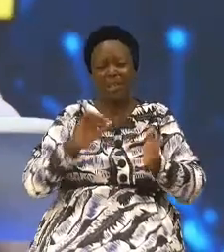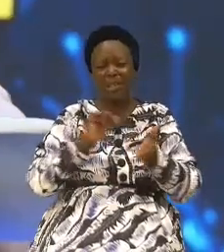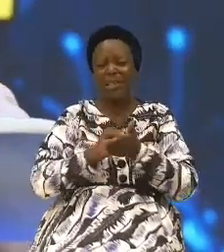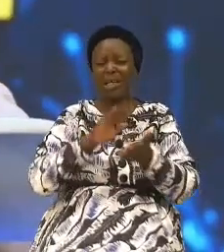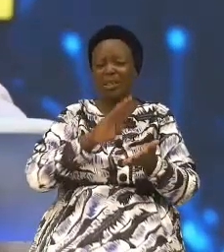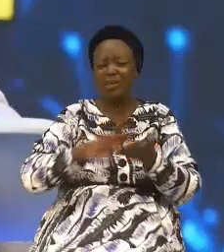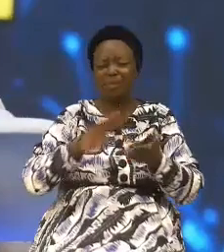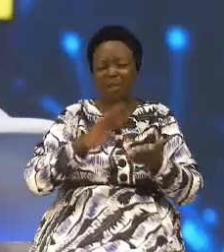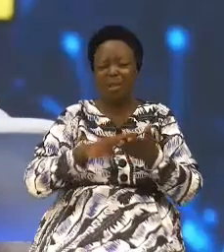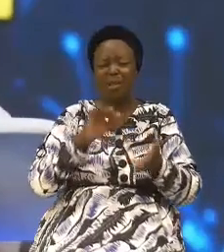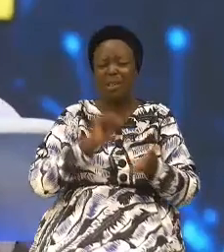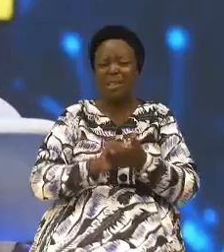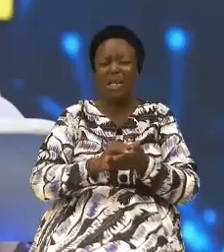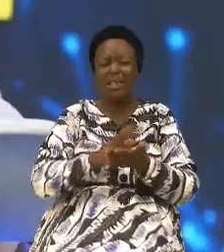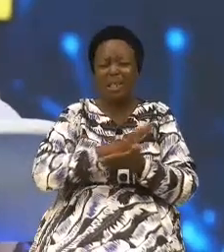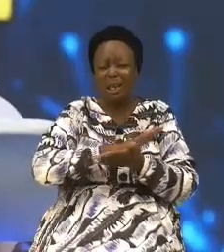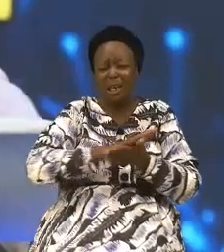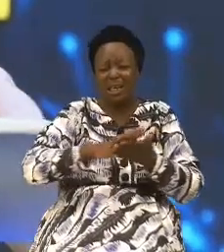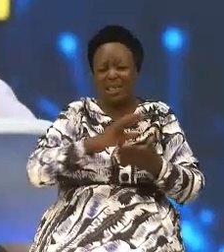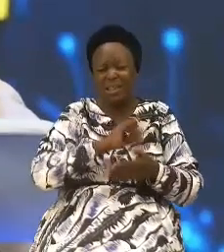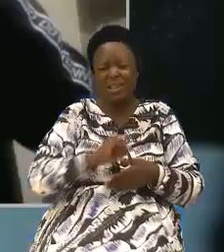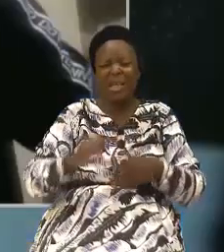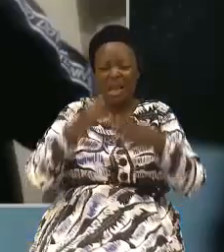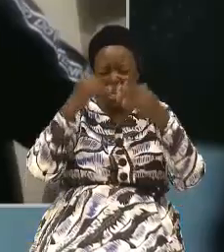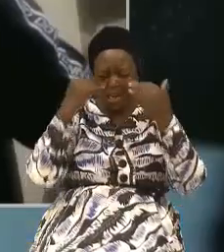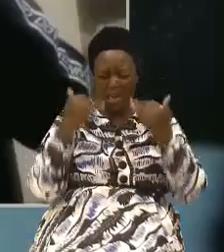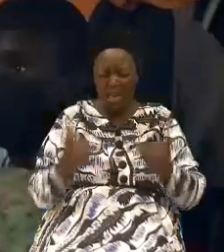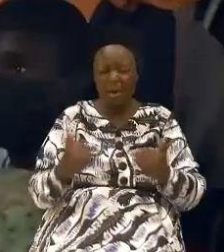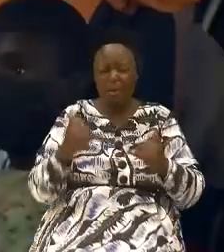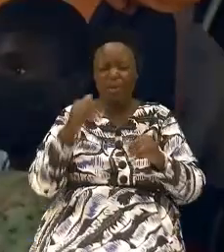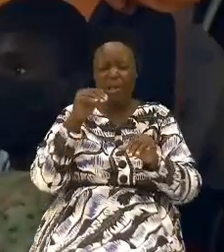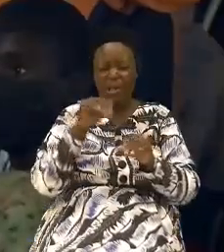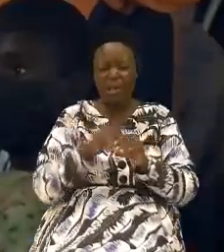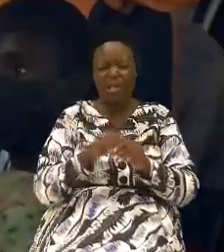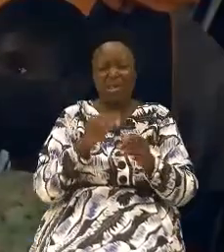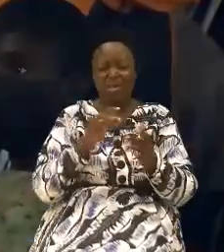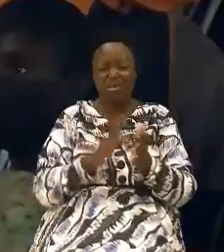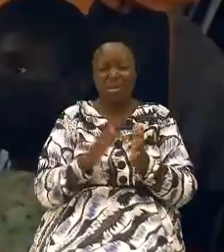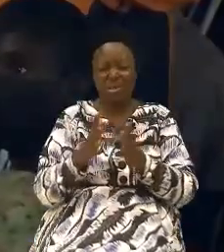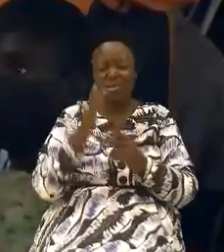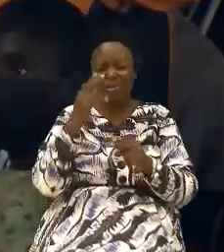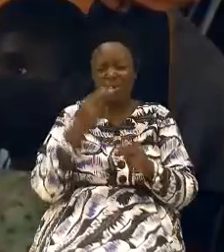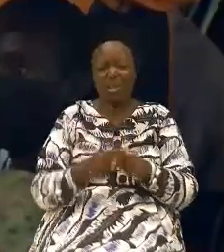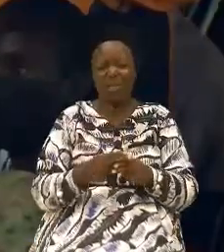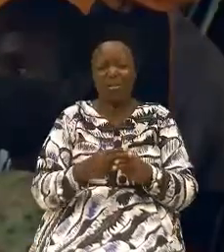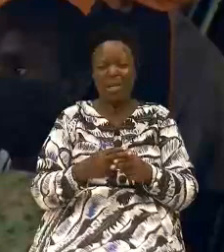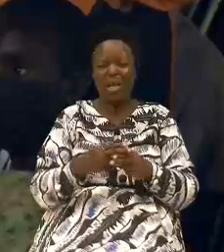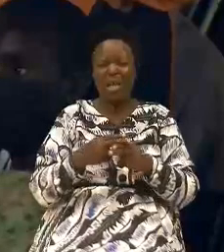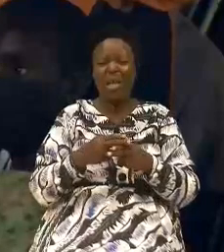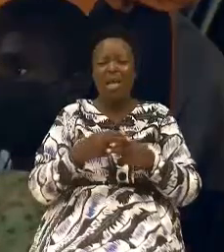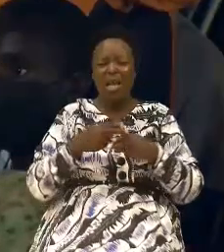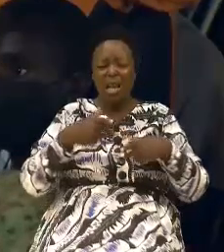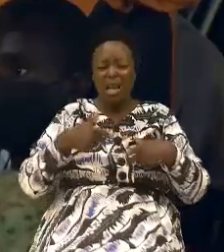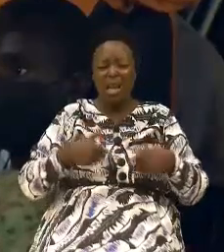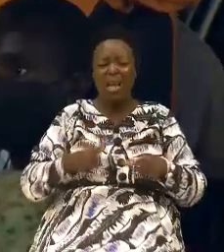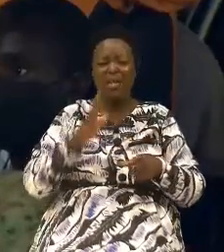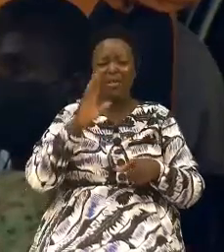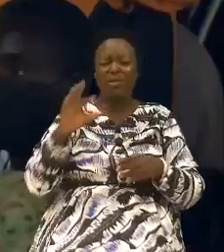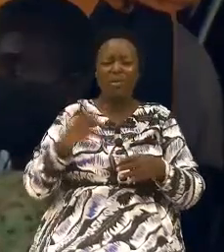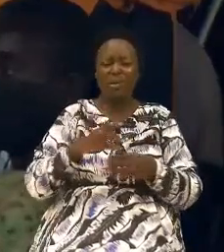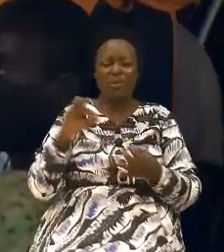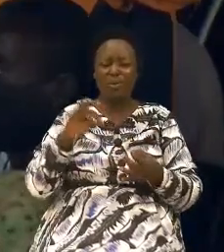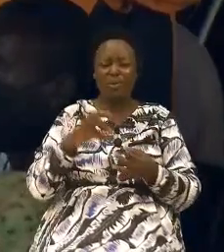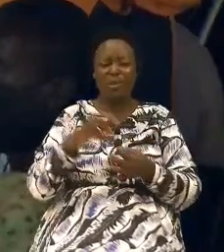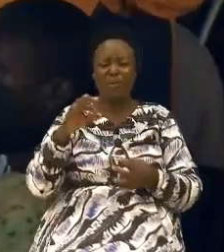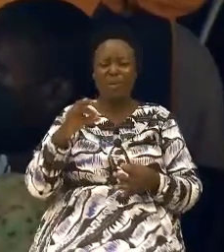that purging right now in Jesus' name. Let your spirit bear witness in their